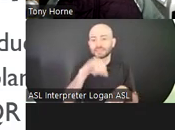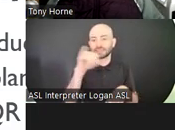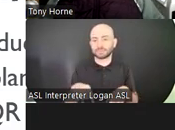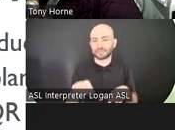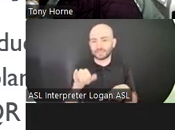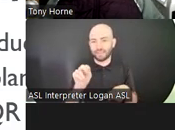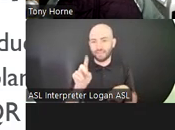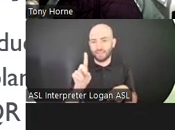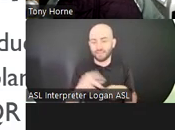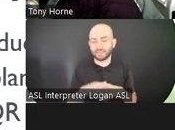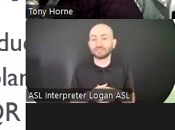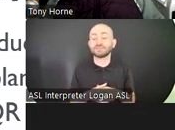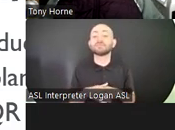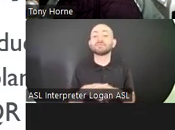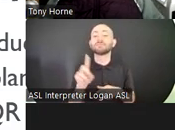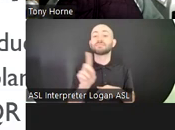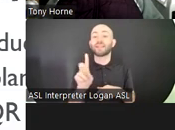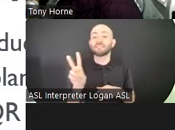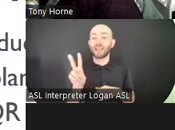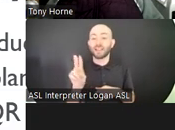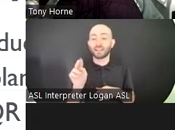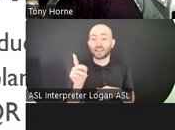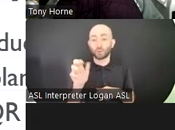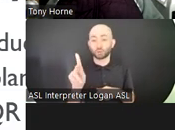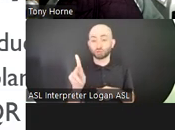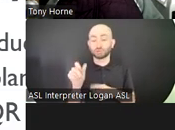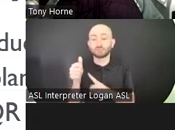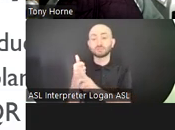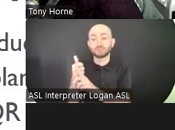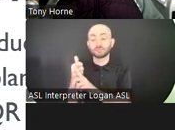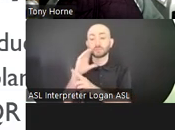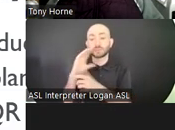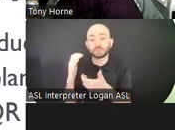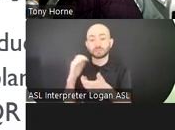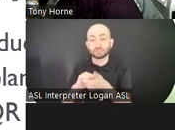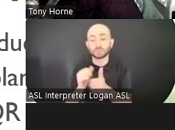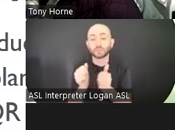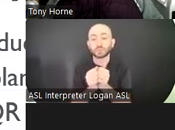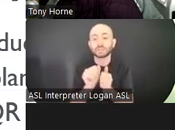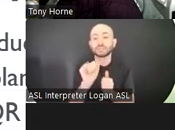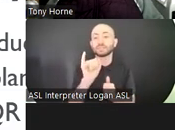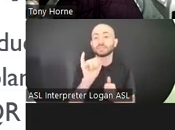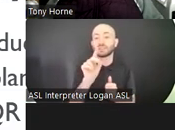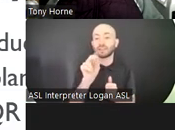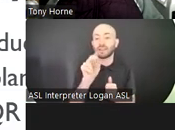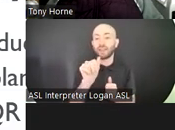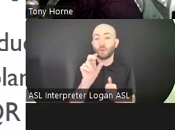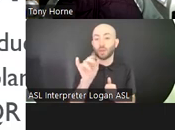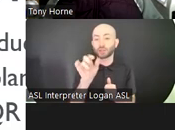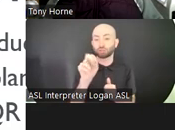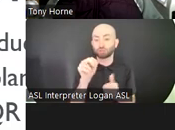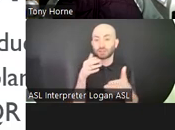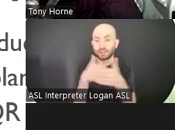the domestic violence network is partnering with indiana coalition against domestic violence